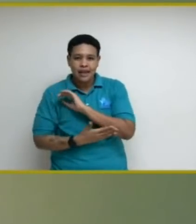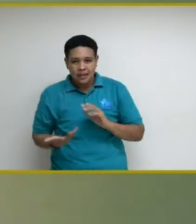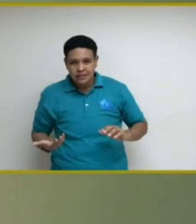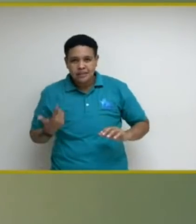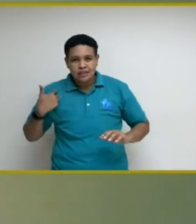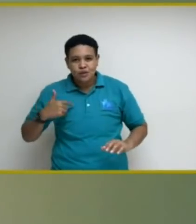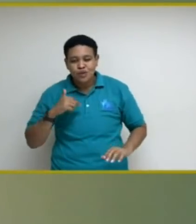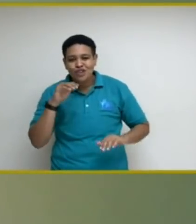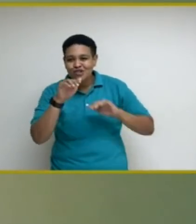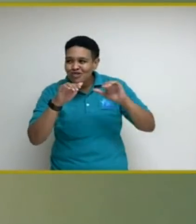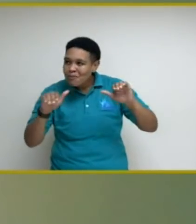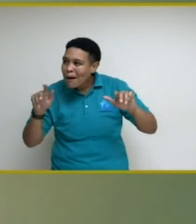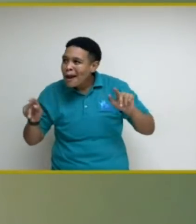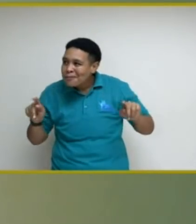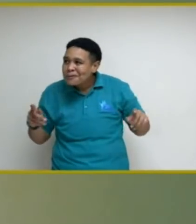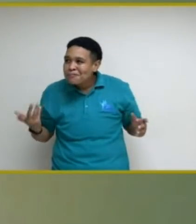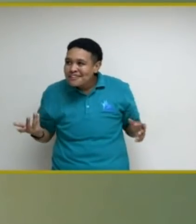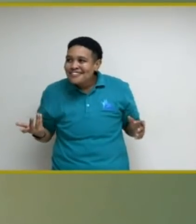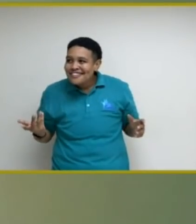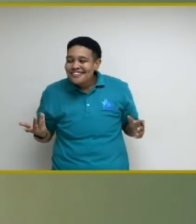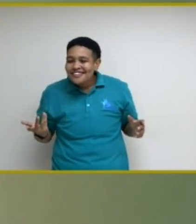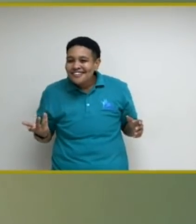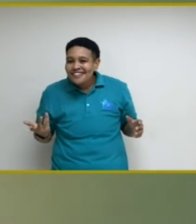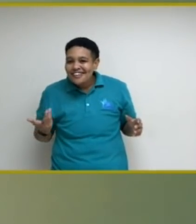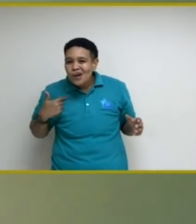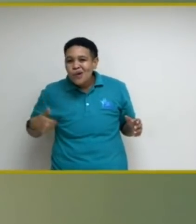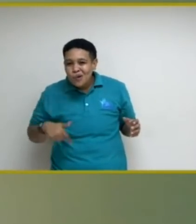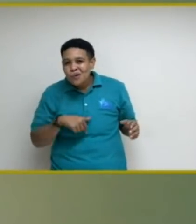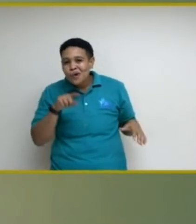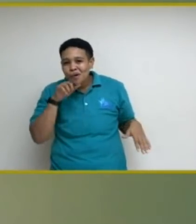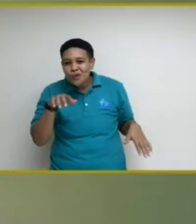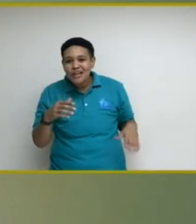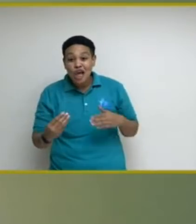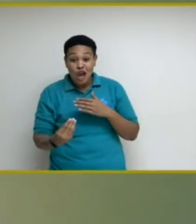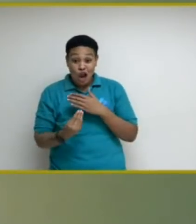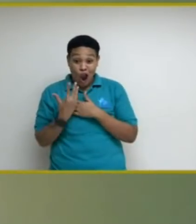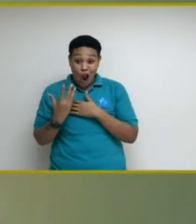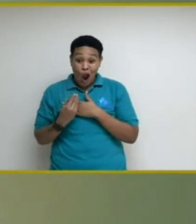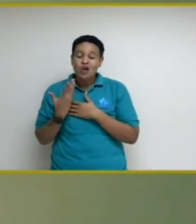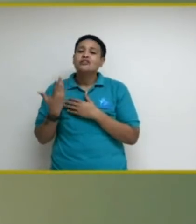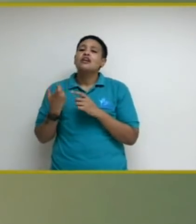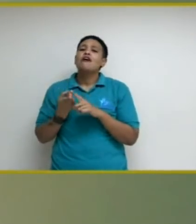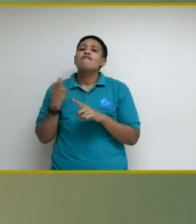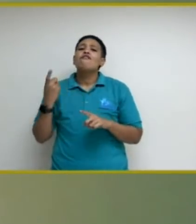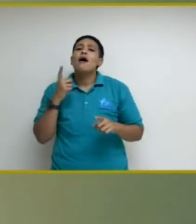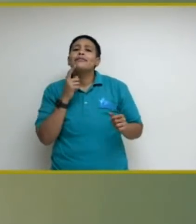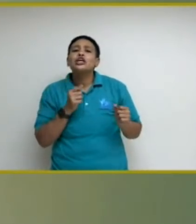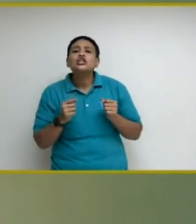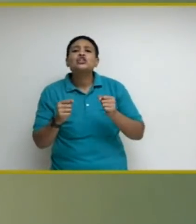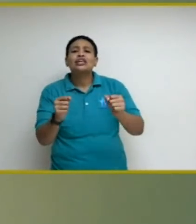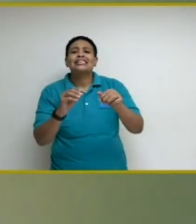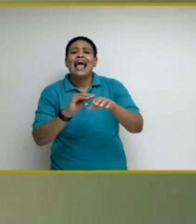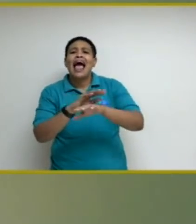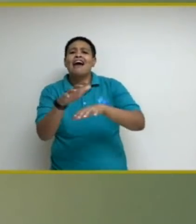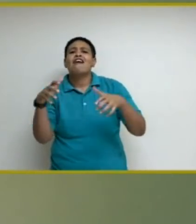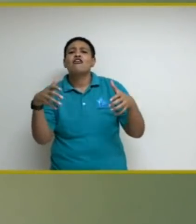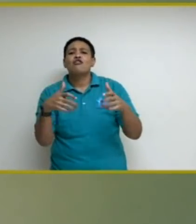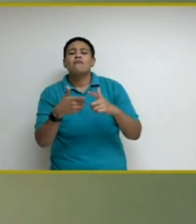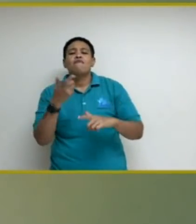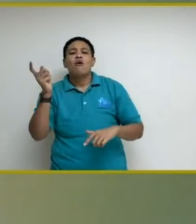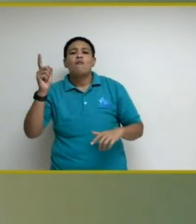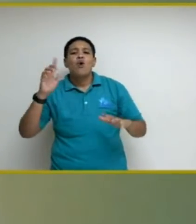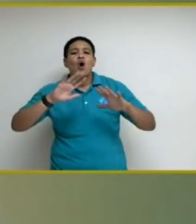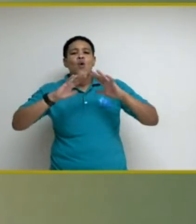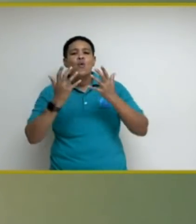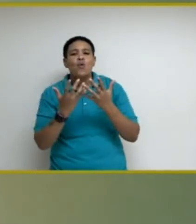we continue to remind persons here that we do take counsel from the Strategic Advisory Group out of the World